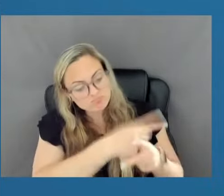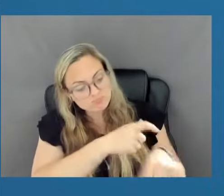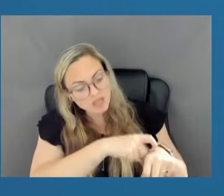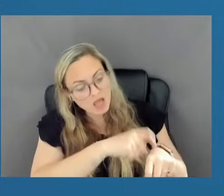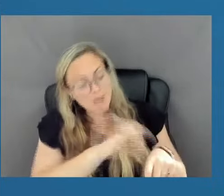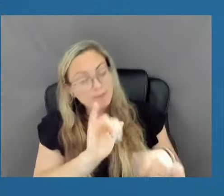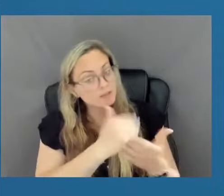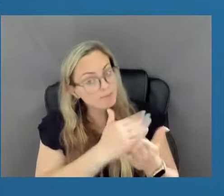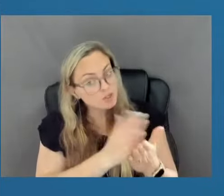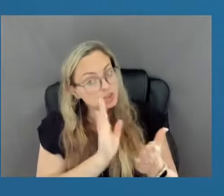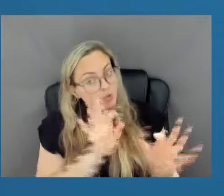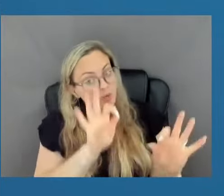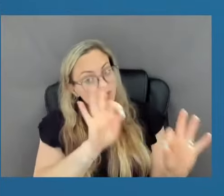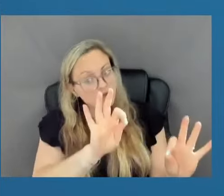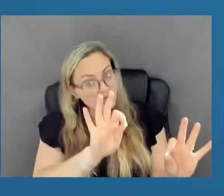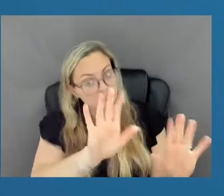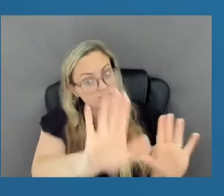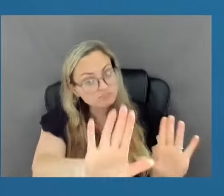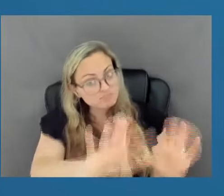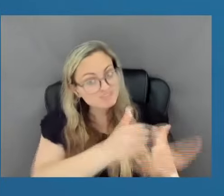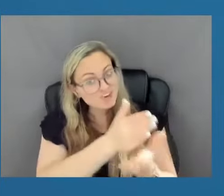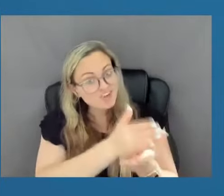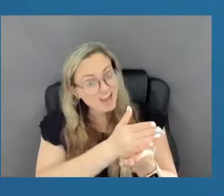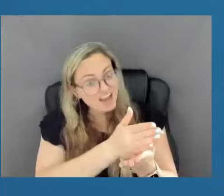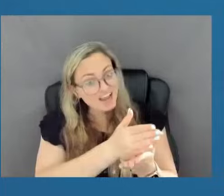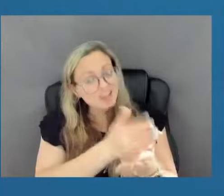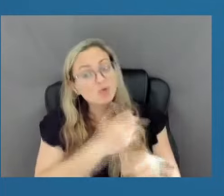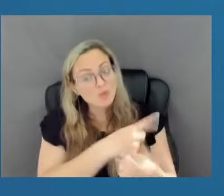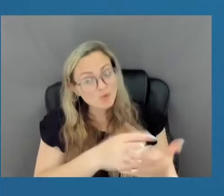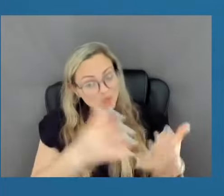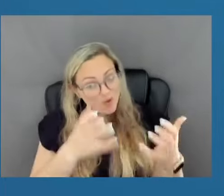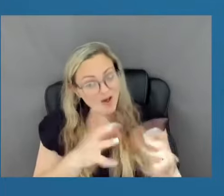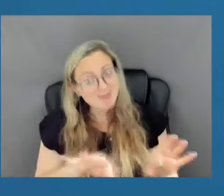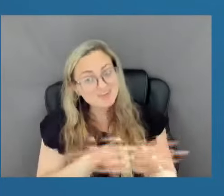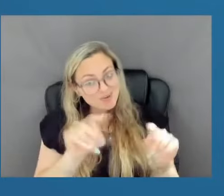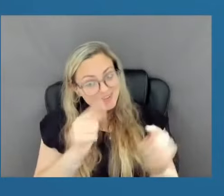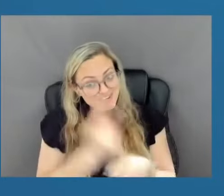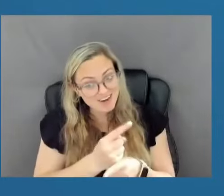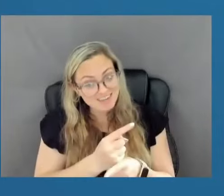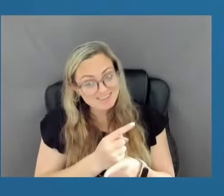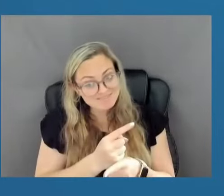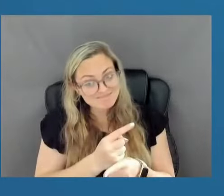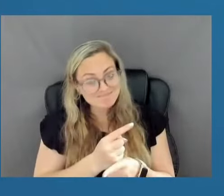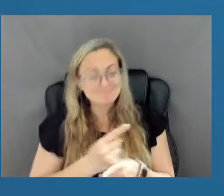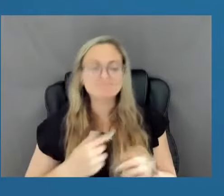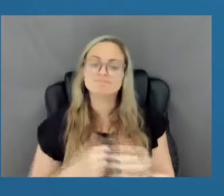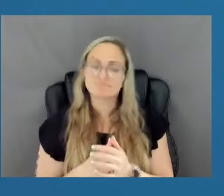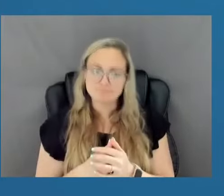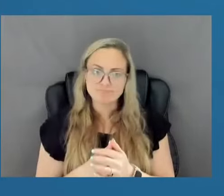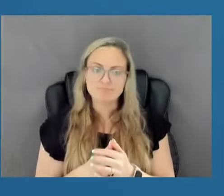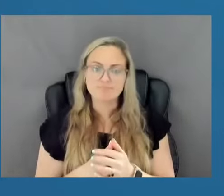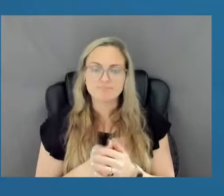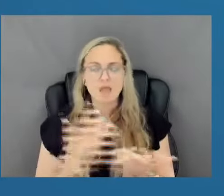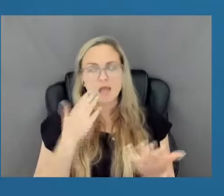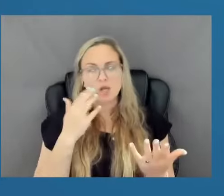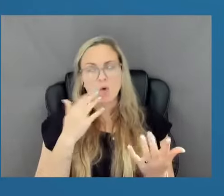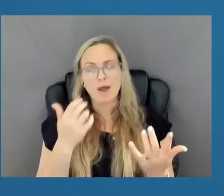get it right. It's all right. You get what you want. It's worth waiting for, right? I take a lot of hits. All right.